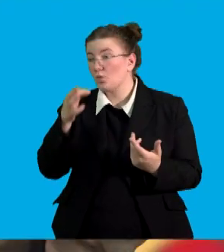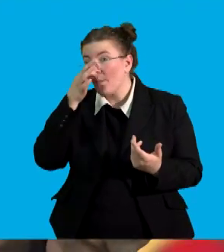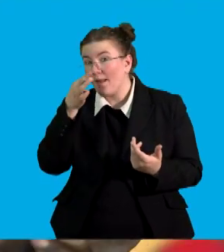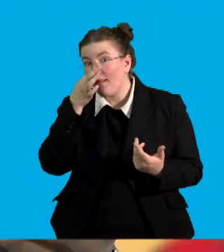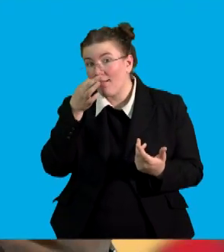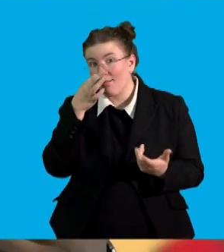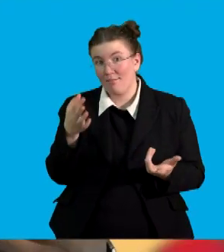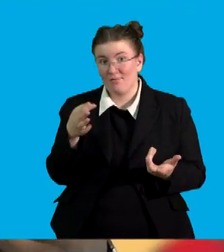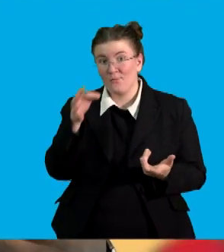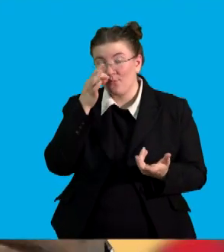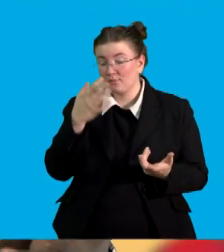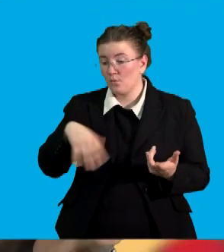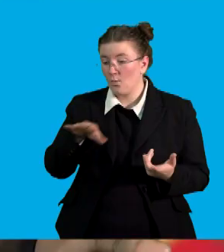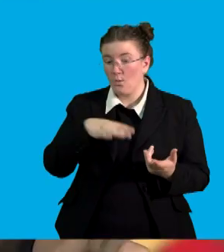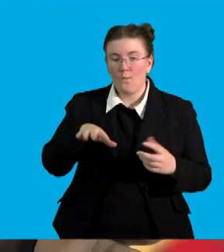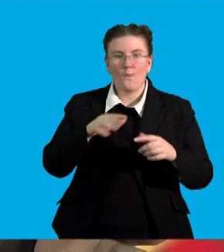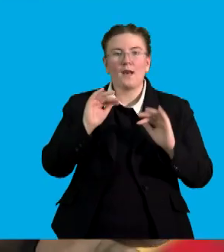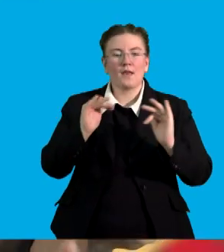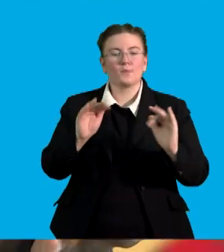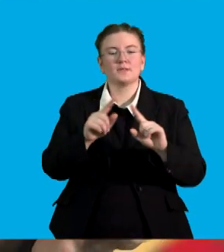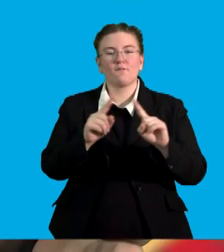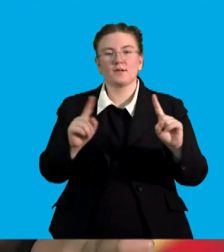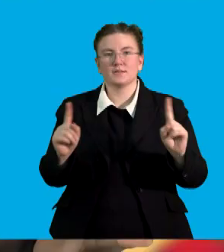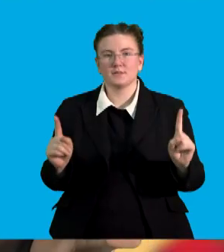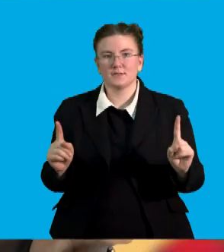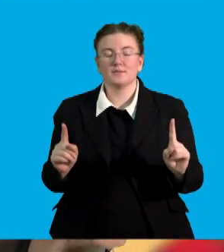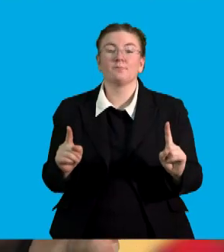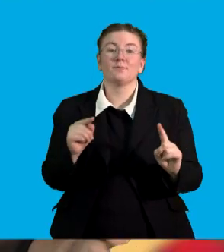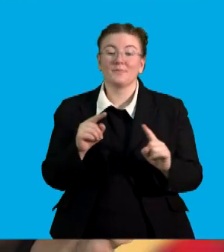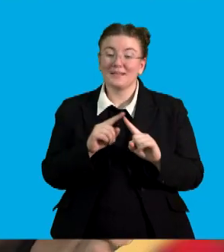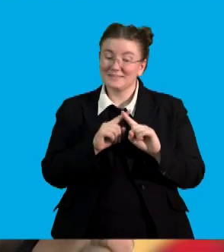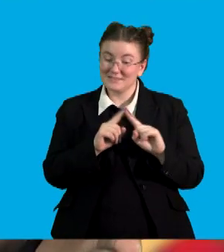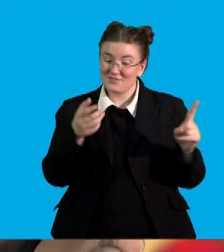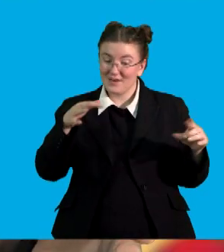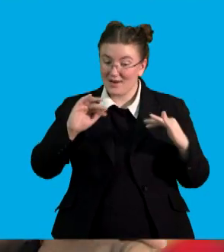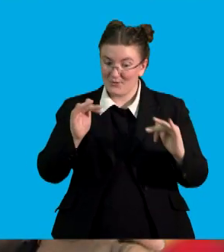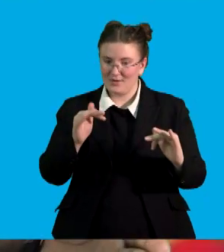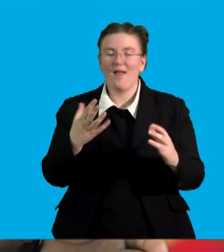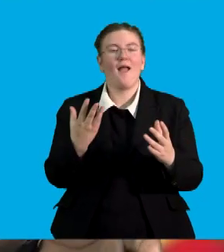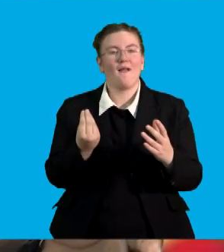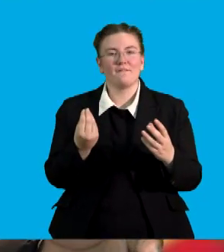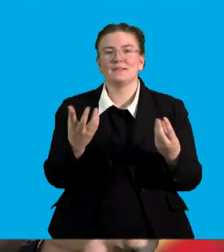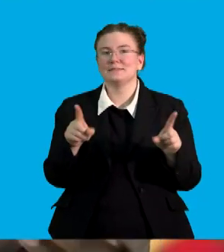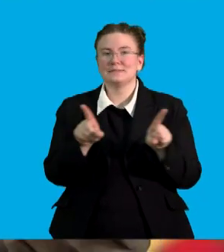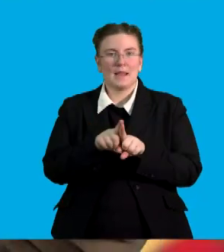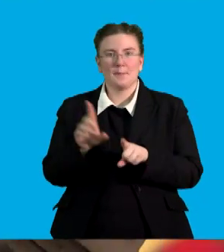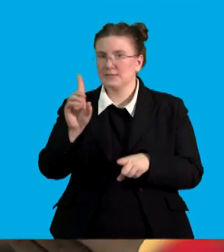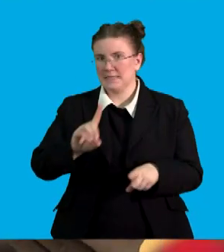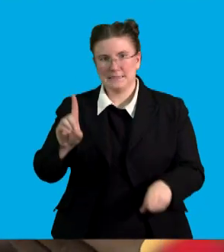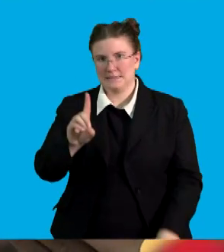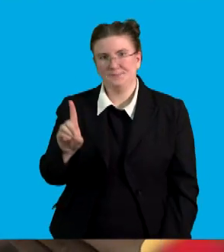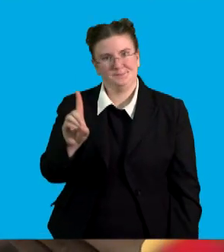Even oil, for as an example, those are different liquids. And because they are different liquids, they not all have the same